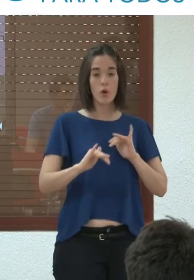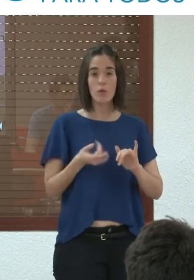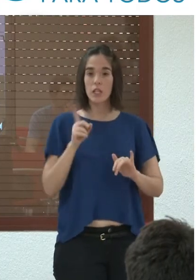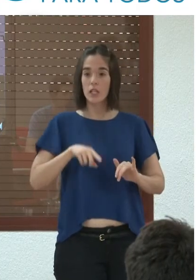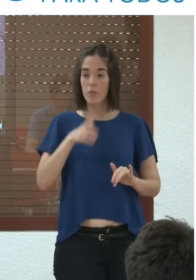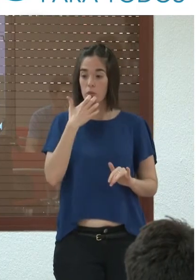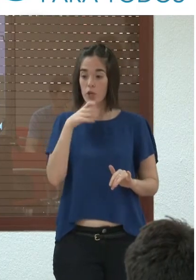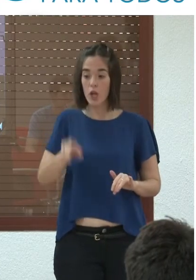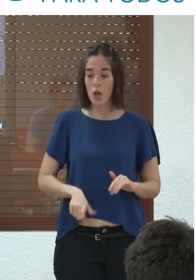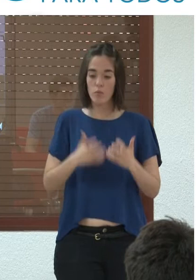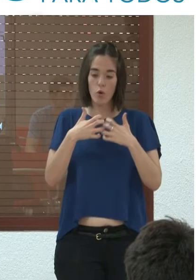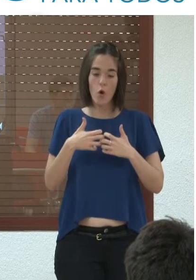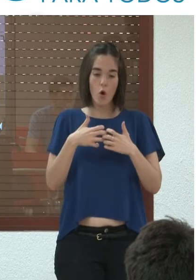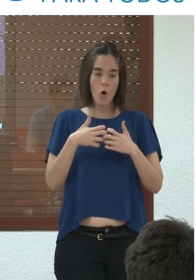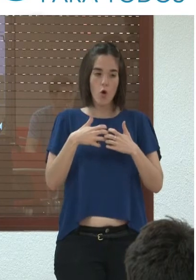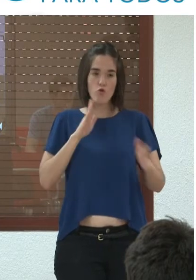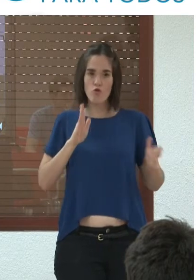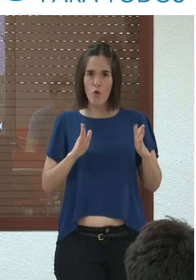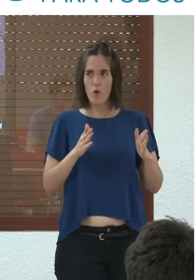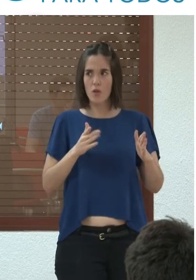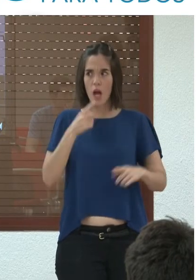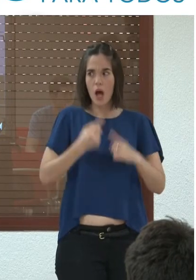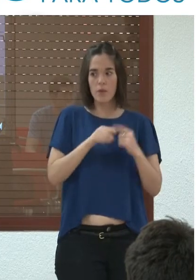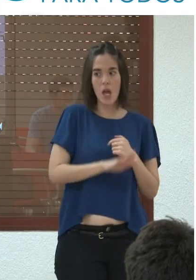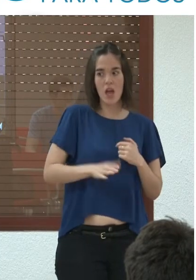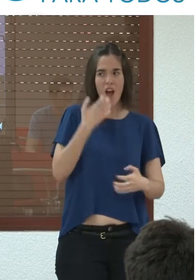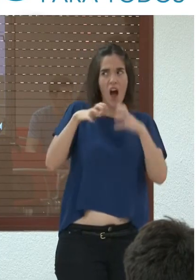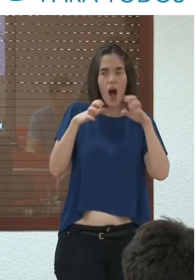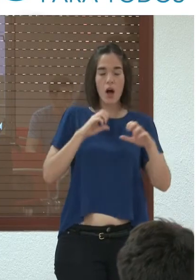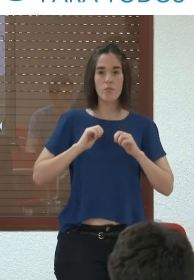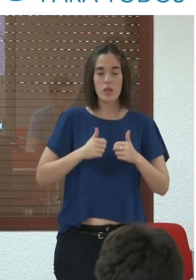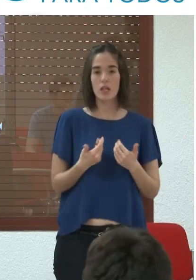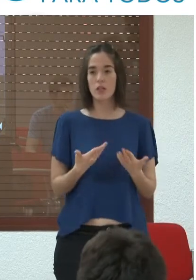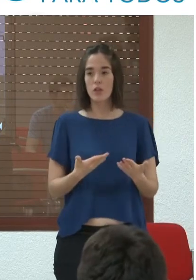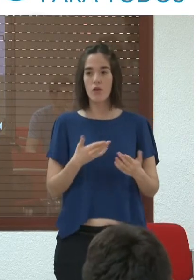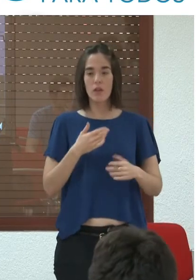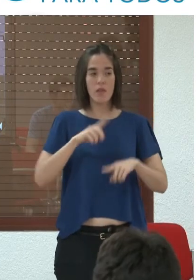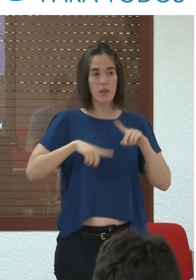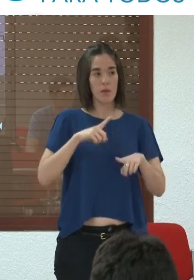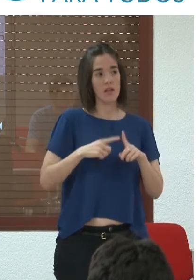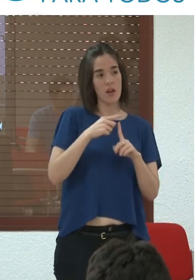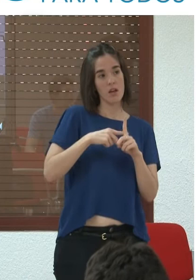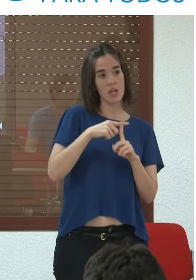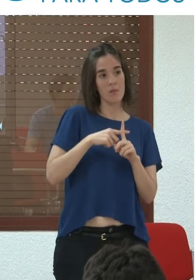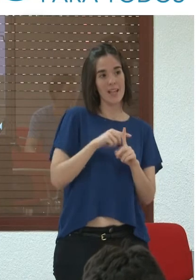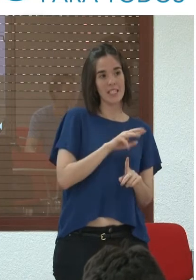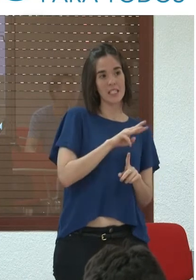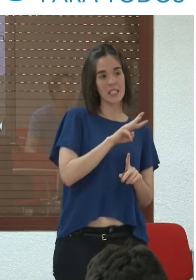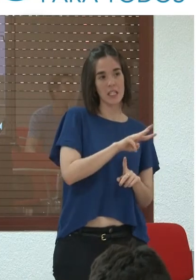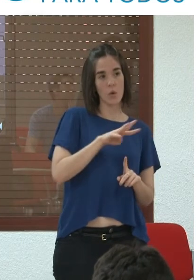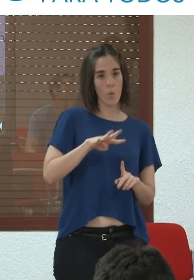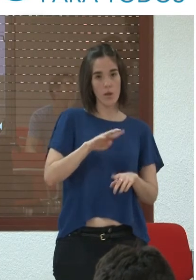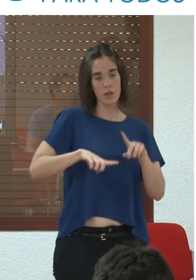children intends to move or not. And also with a robot, because otherwise the children start crying and screaming. So